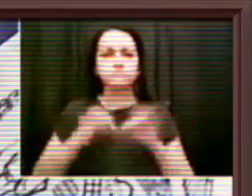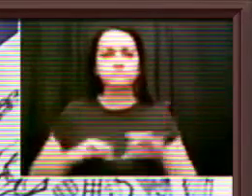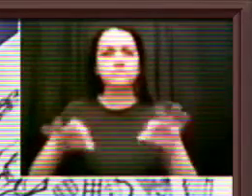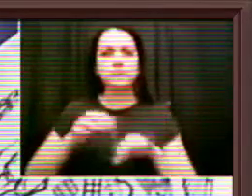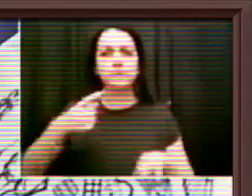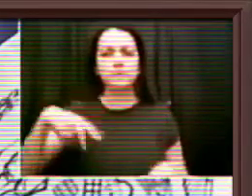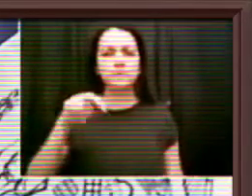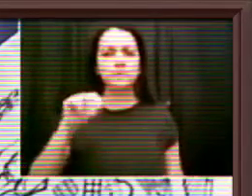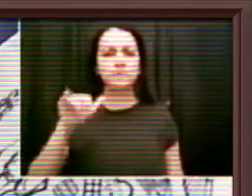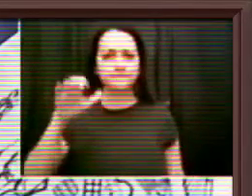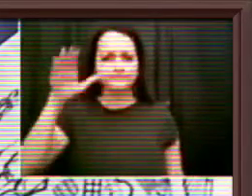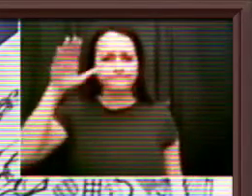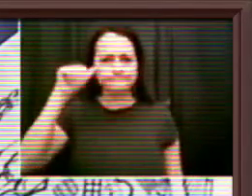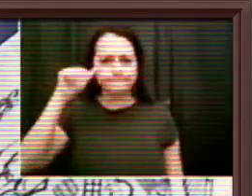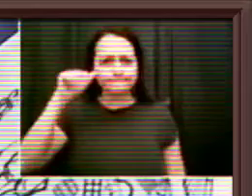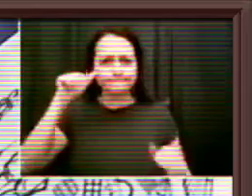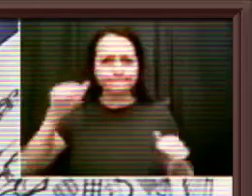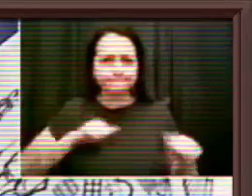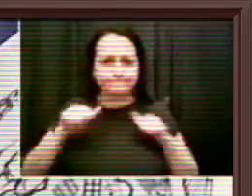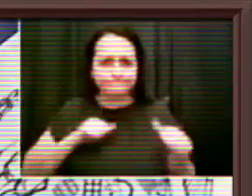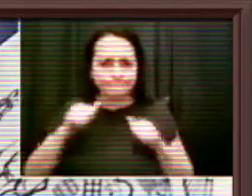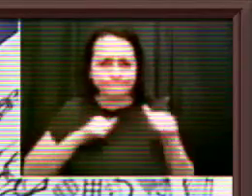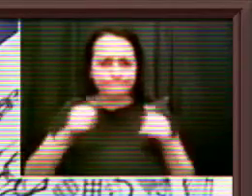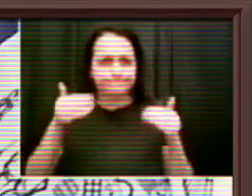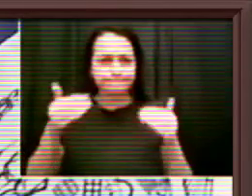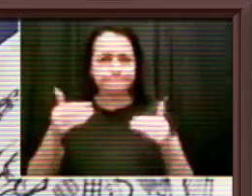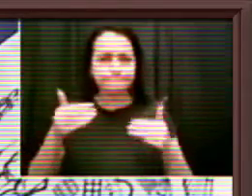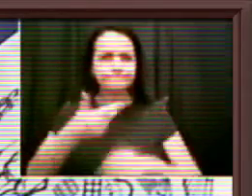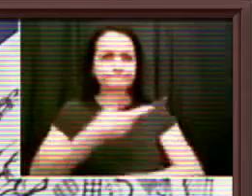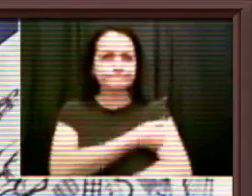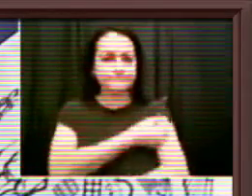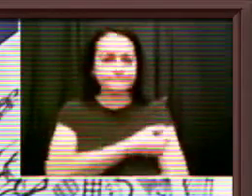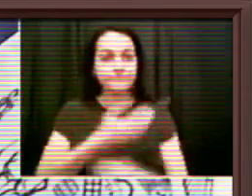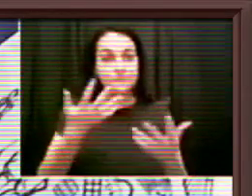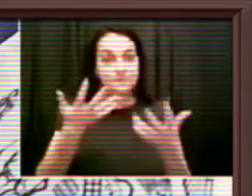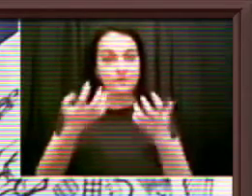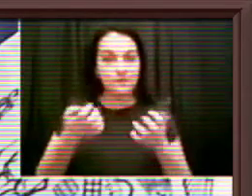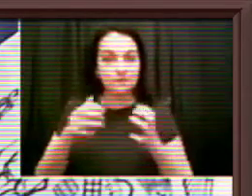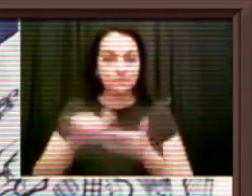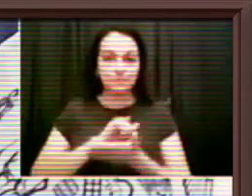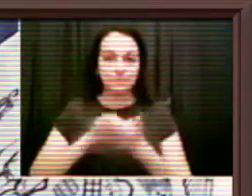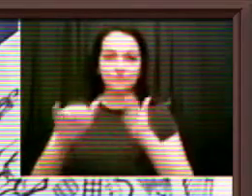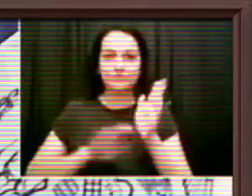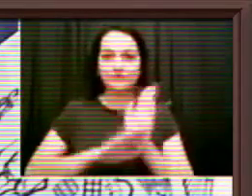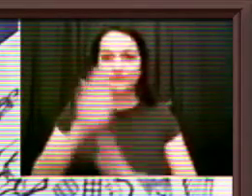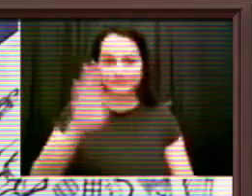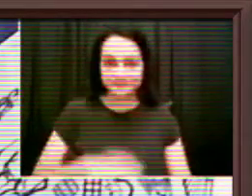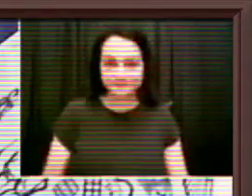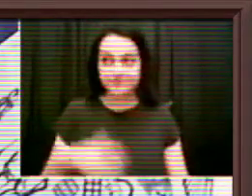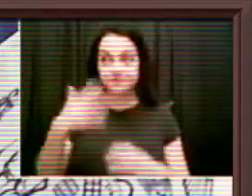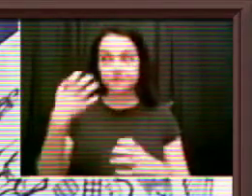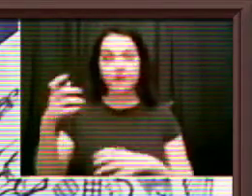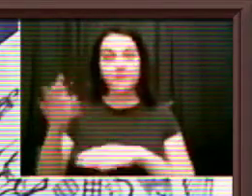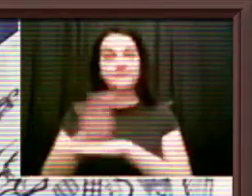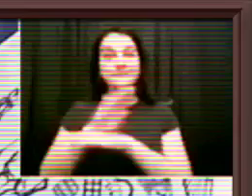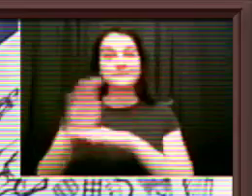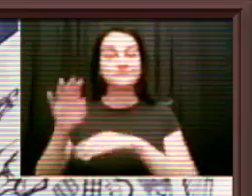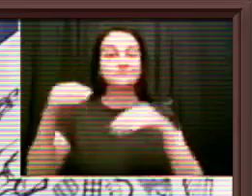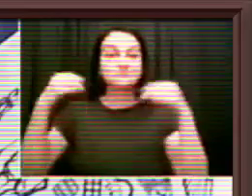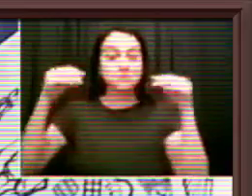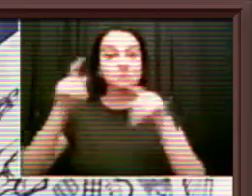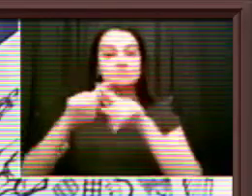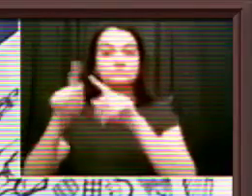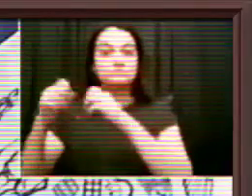let's talk about it. Let's talk about, I know it's been a week. I've just been sitting back, you know, looking at things, you know, play